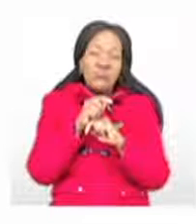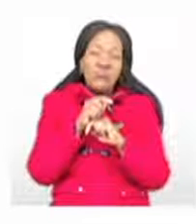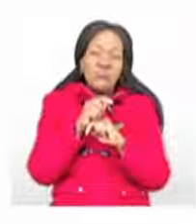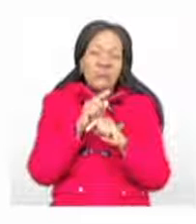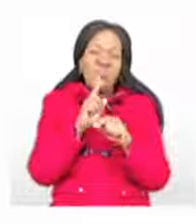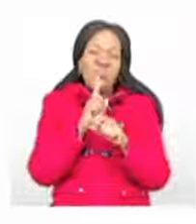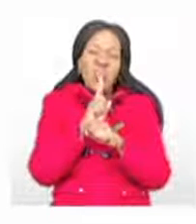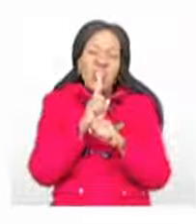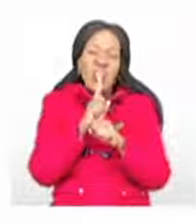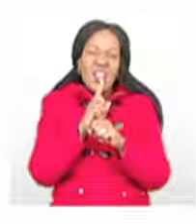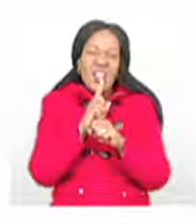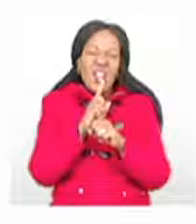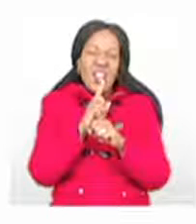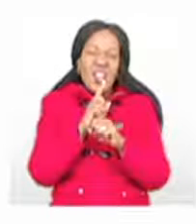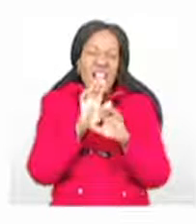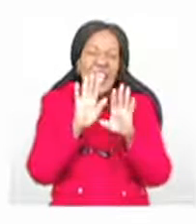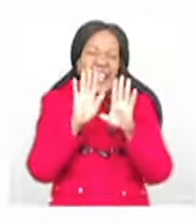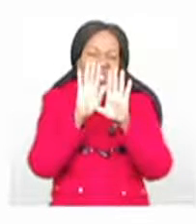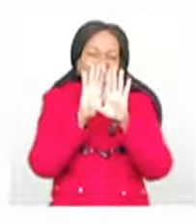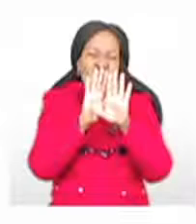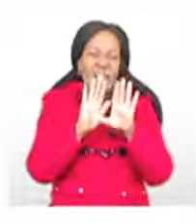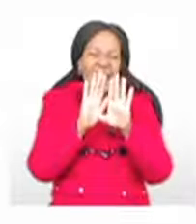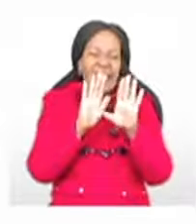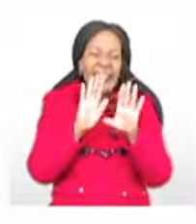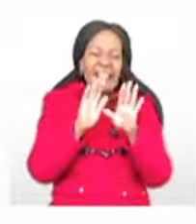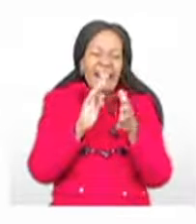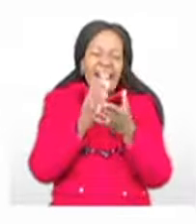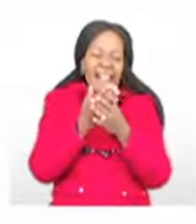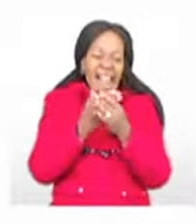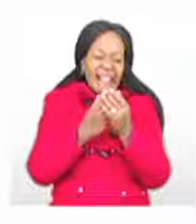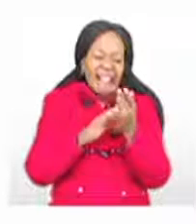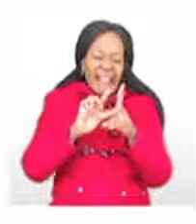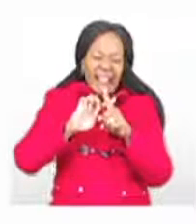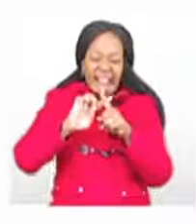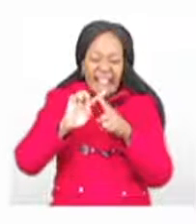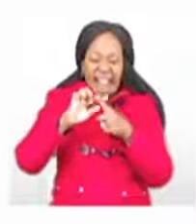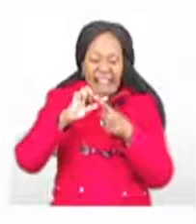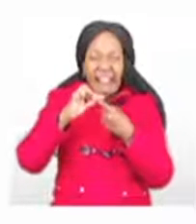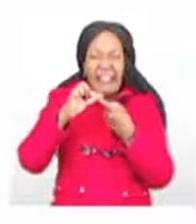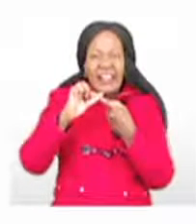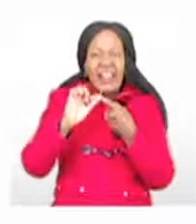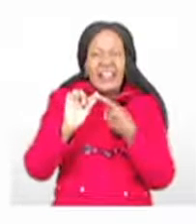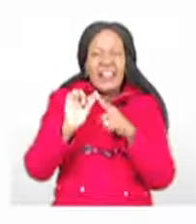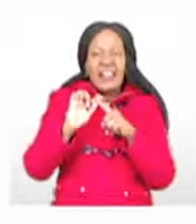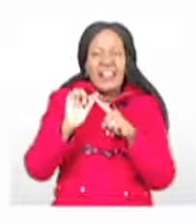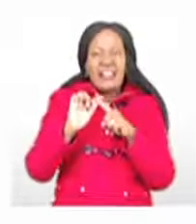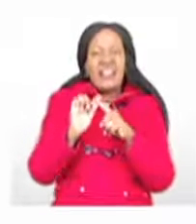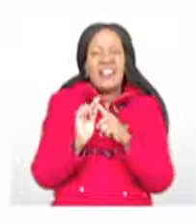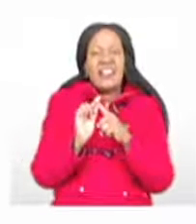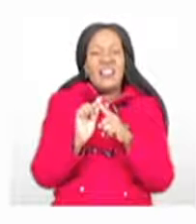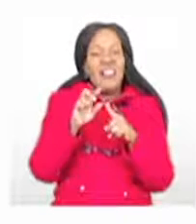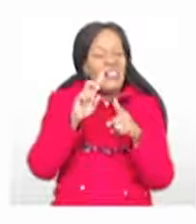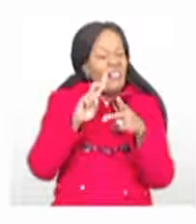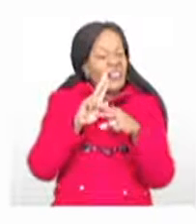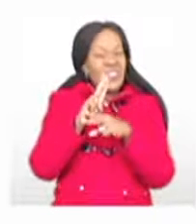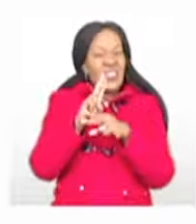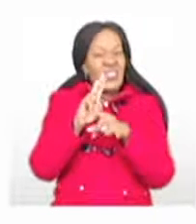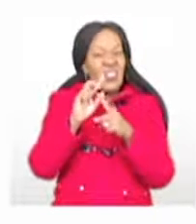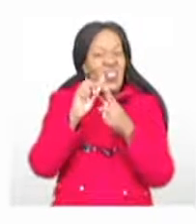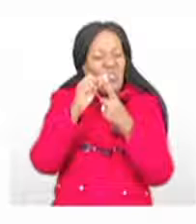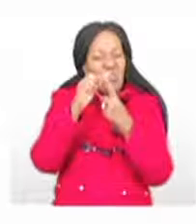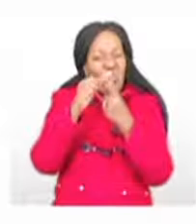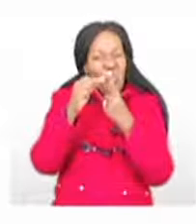One has a plain nail. The first one is a plain nail. The second one has